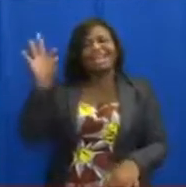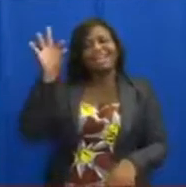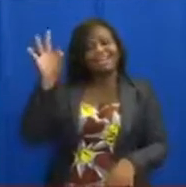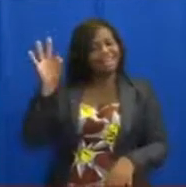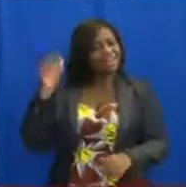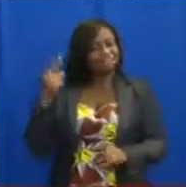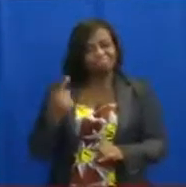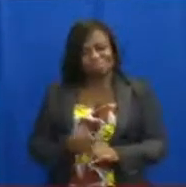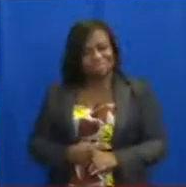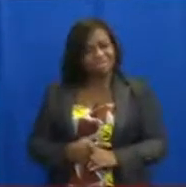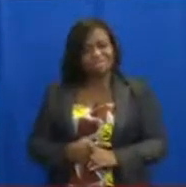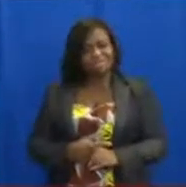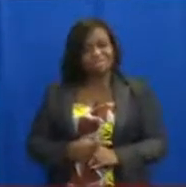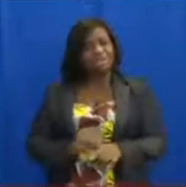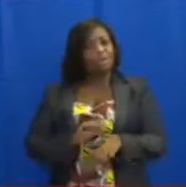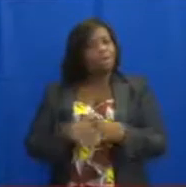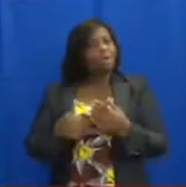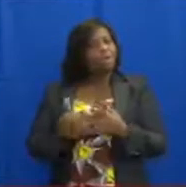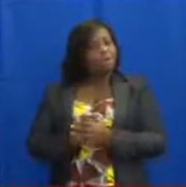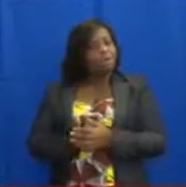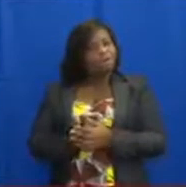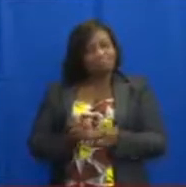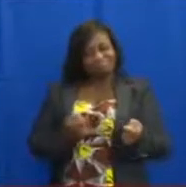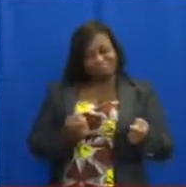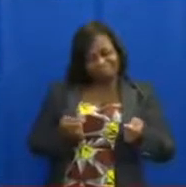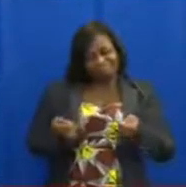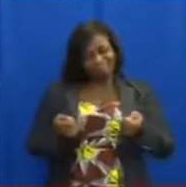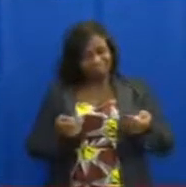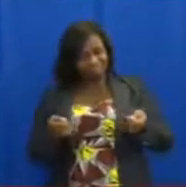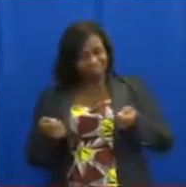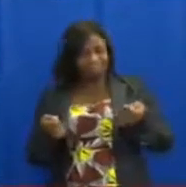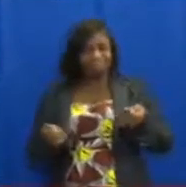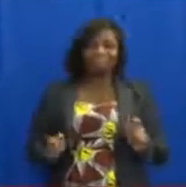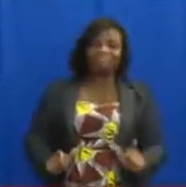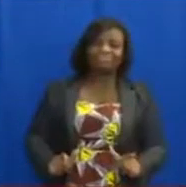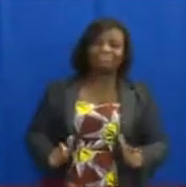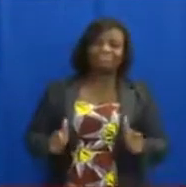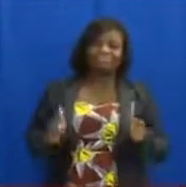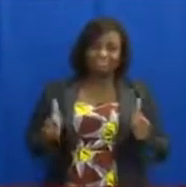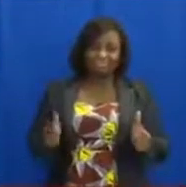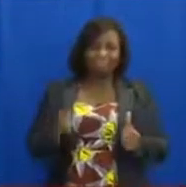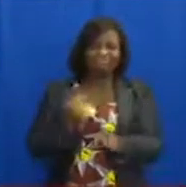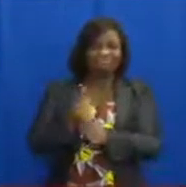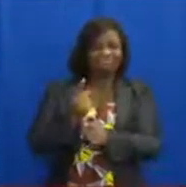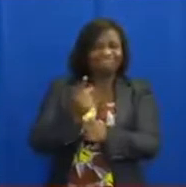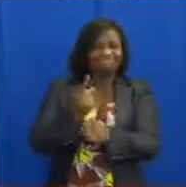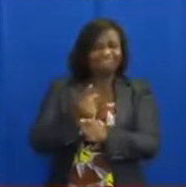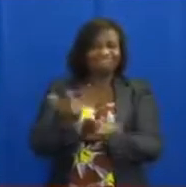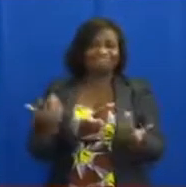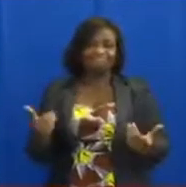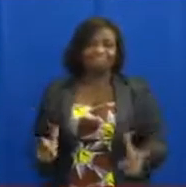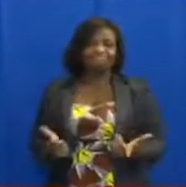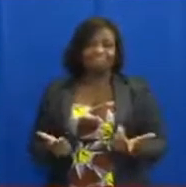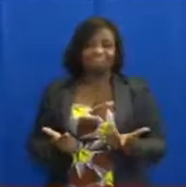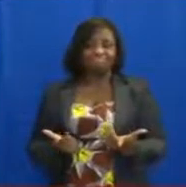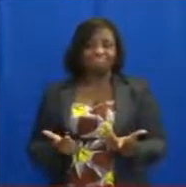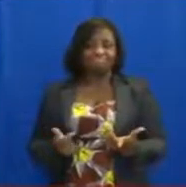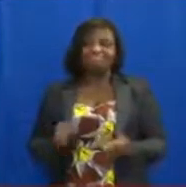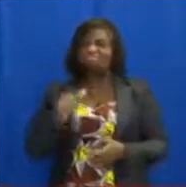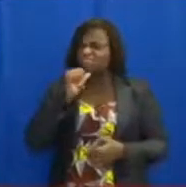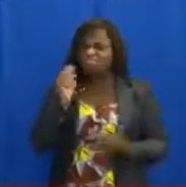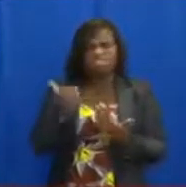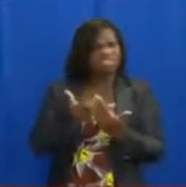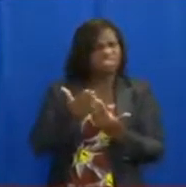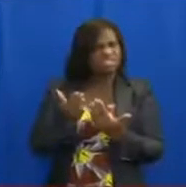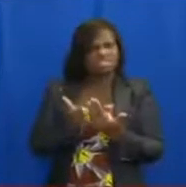9 months since we all made adjustments to many aspects of our lives and daily routines. It has